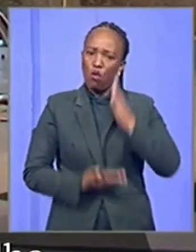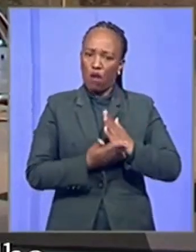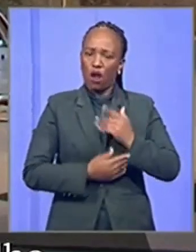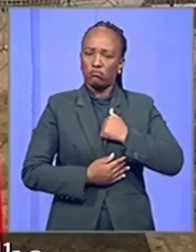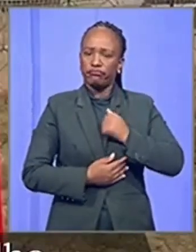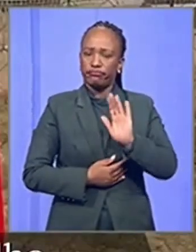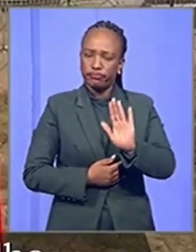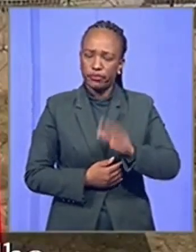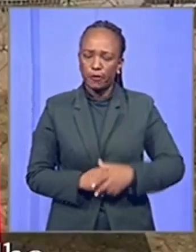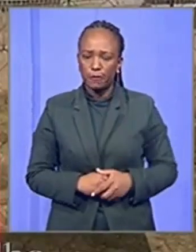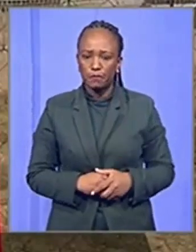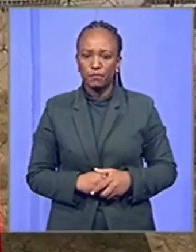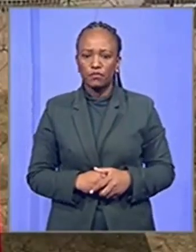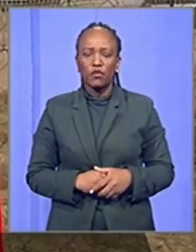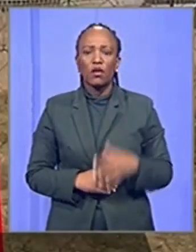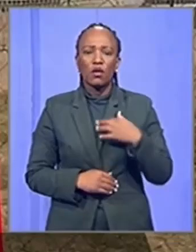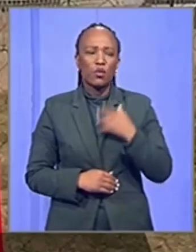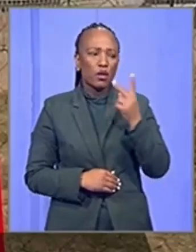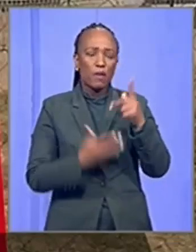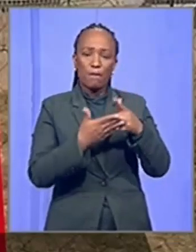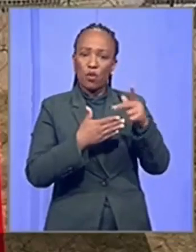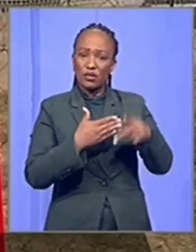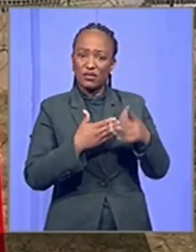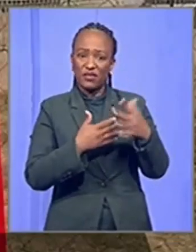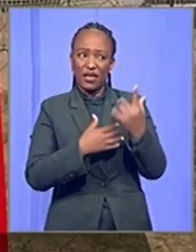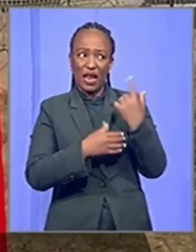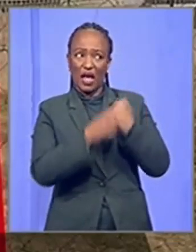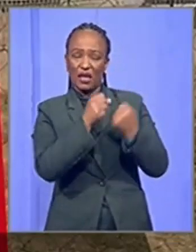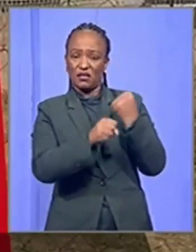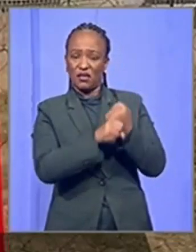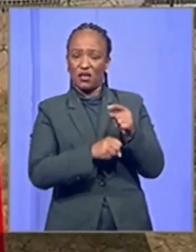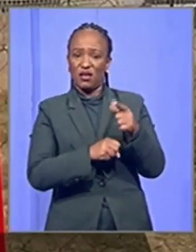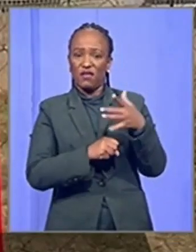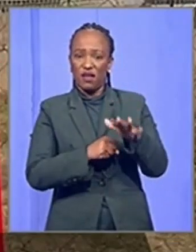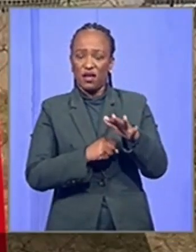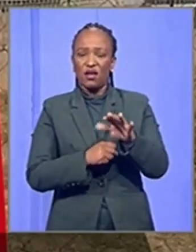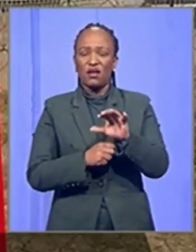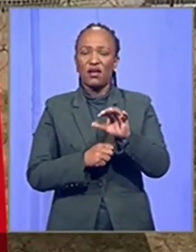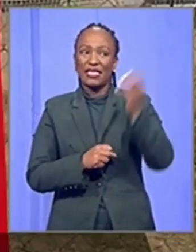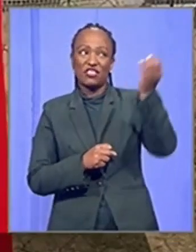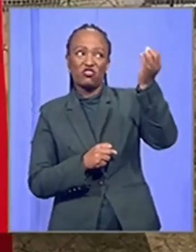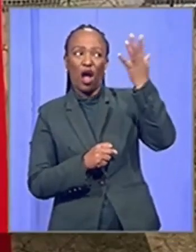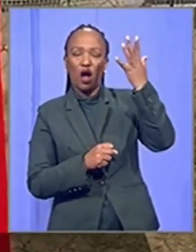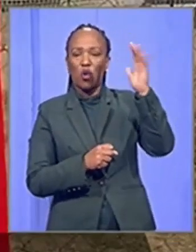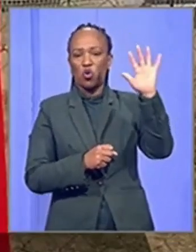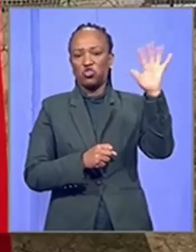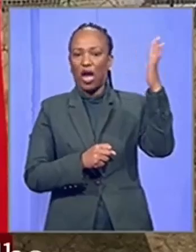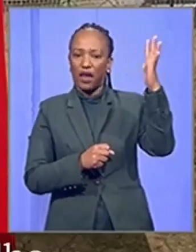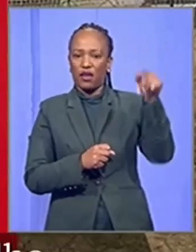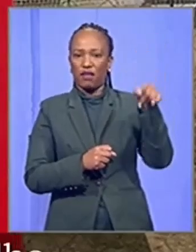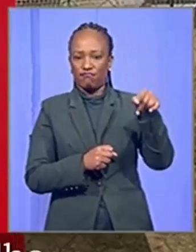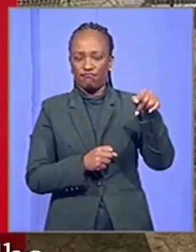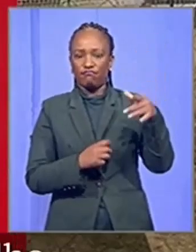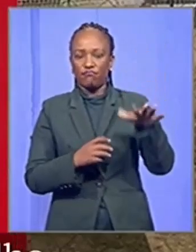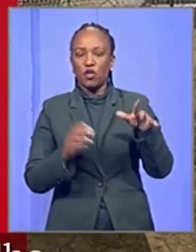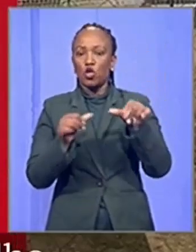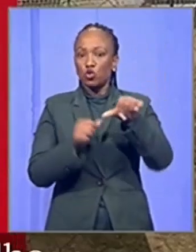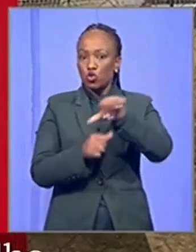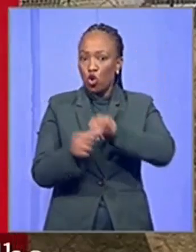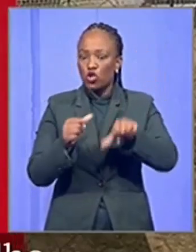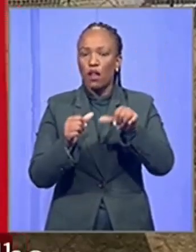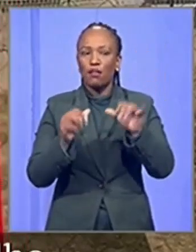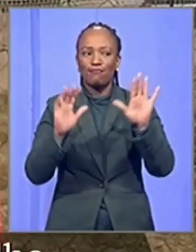a project that we started last year, which is called SHINE, which is about social harmony through